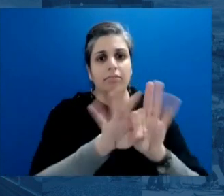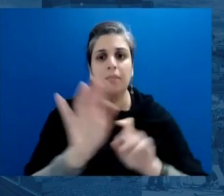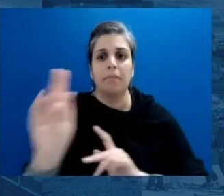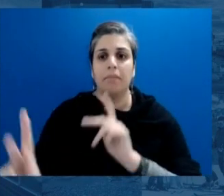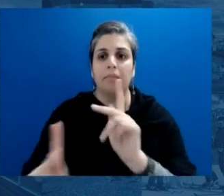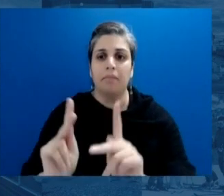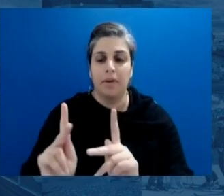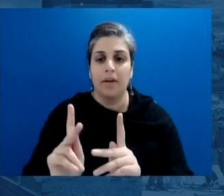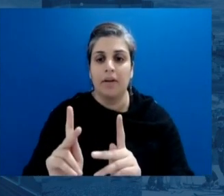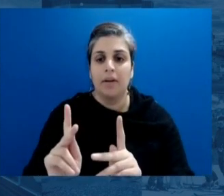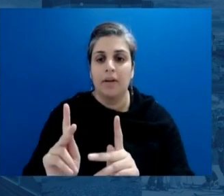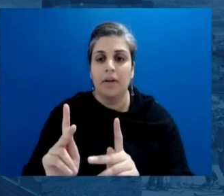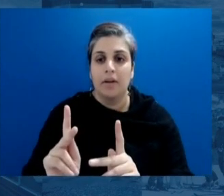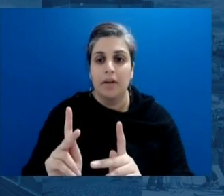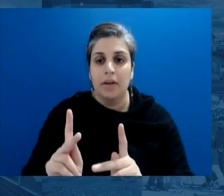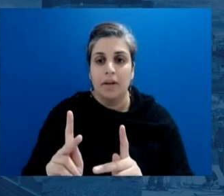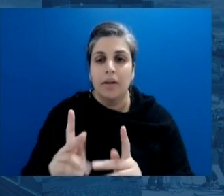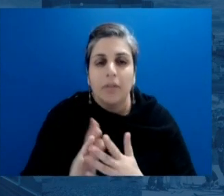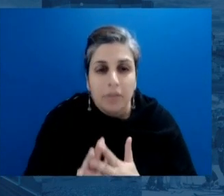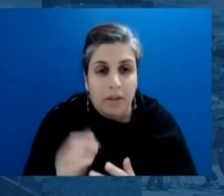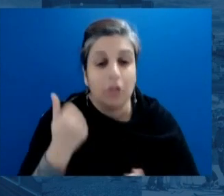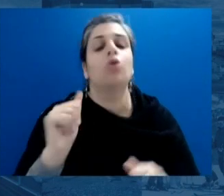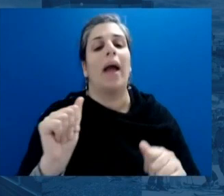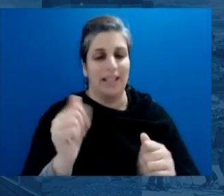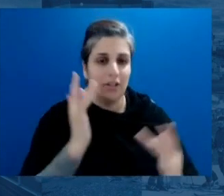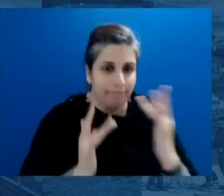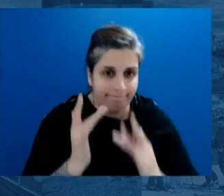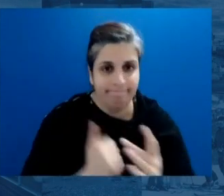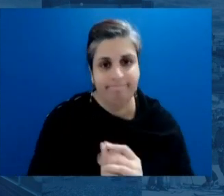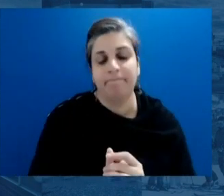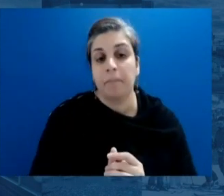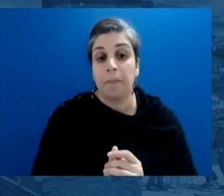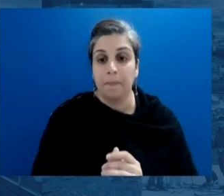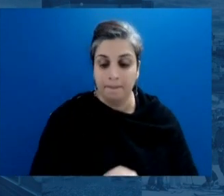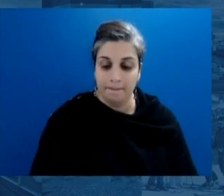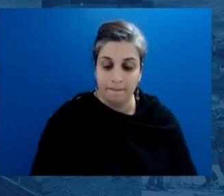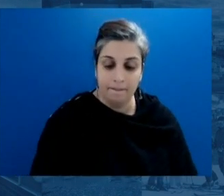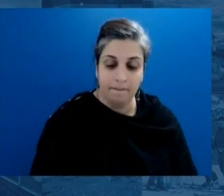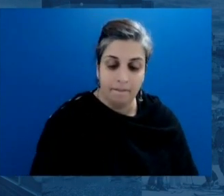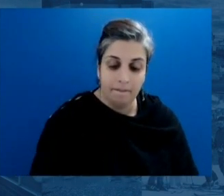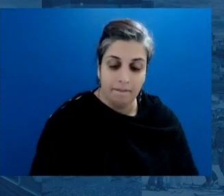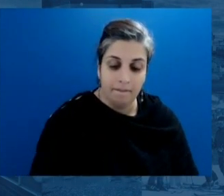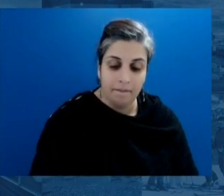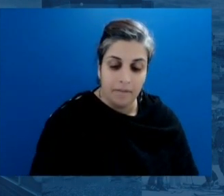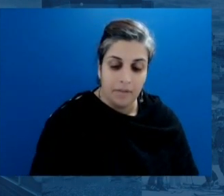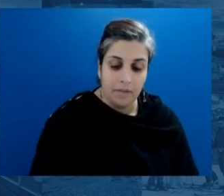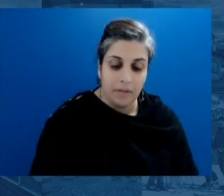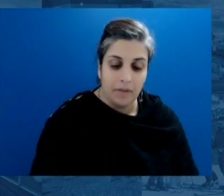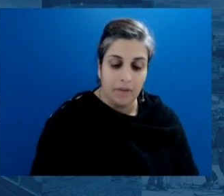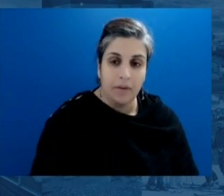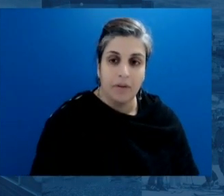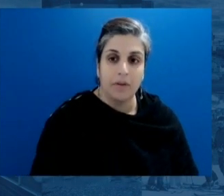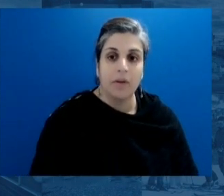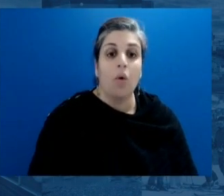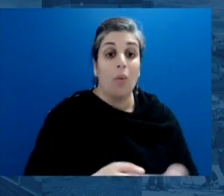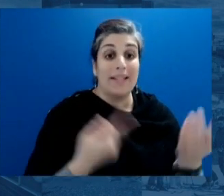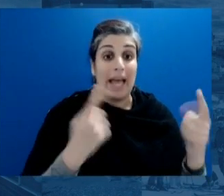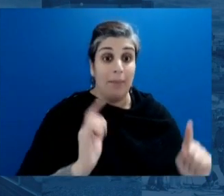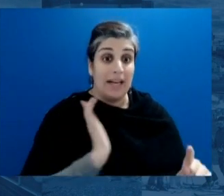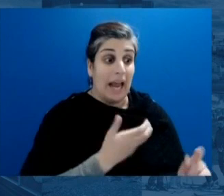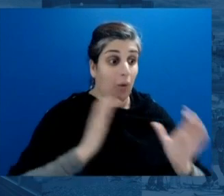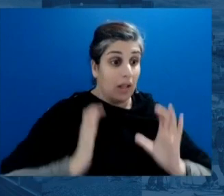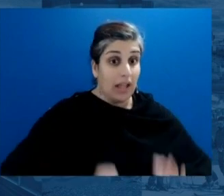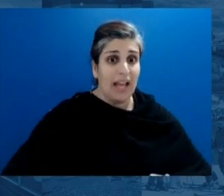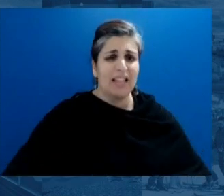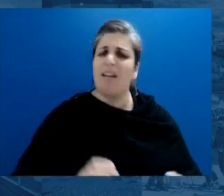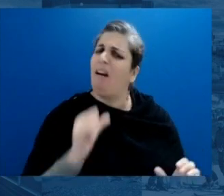meet. So too often what's happened to our clients is unfair and abusive, but not necessarily illegal, at least